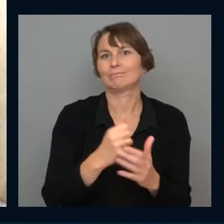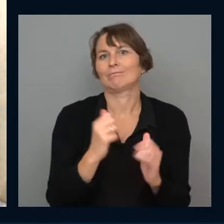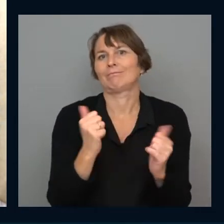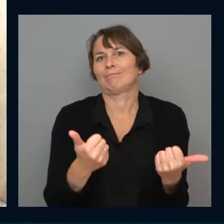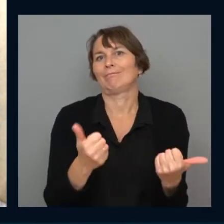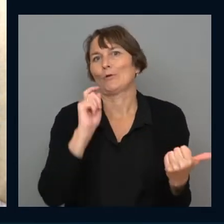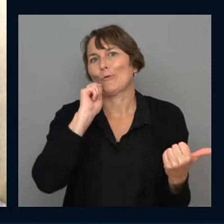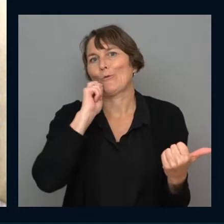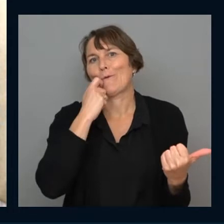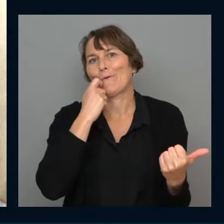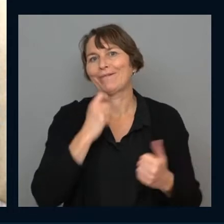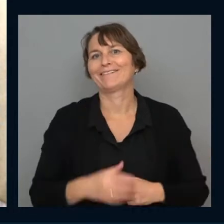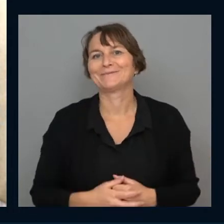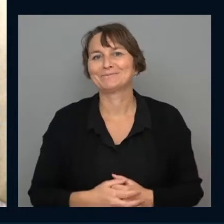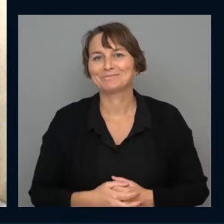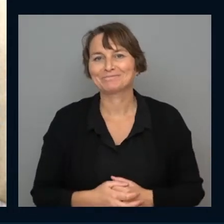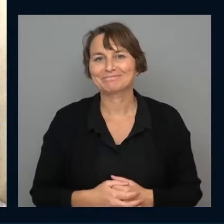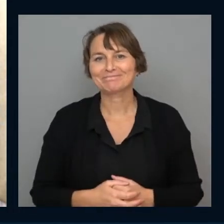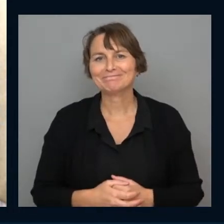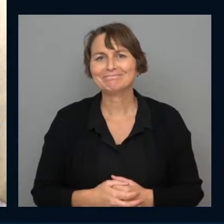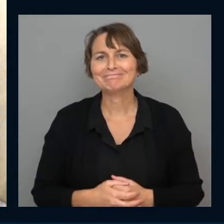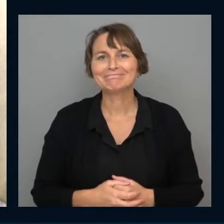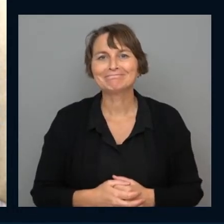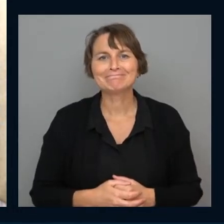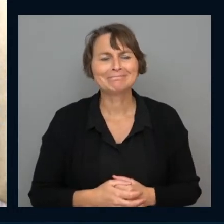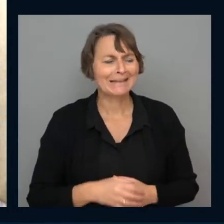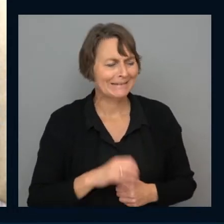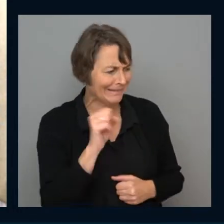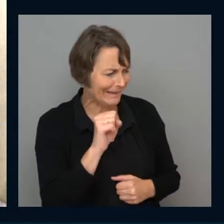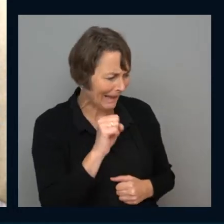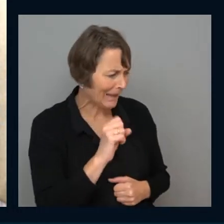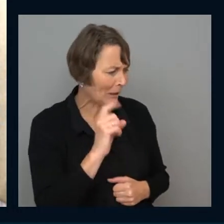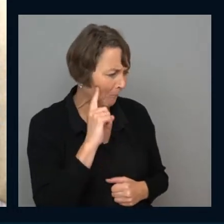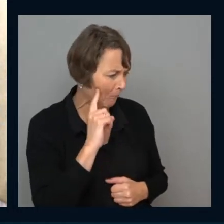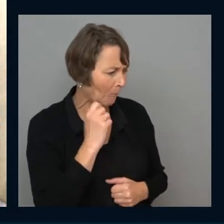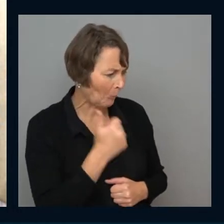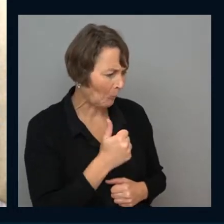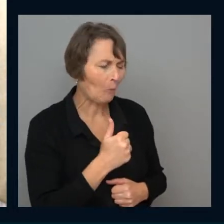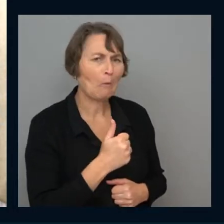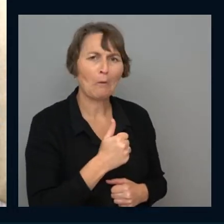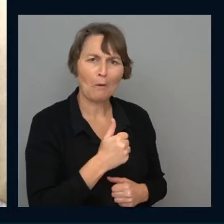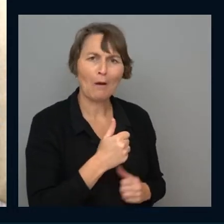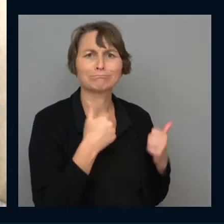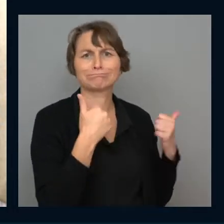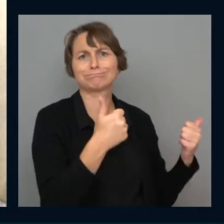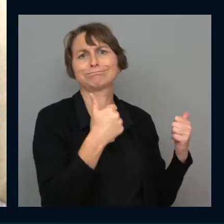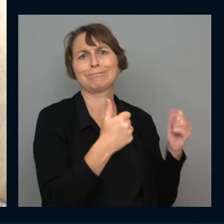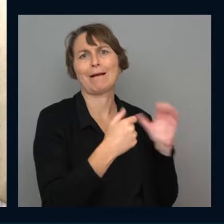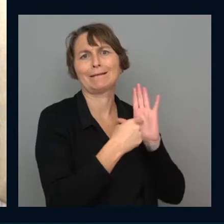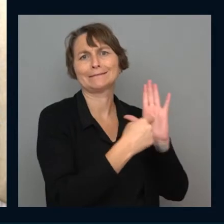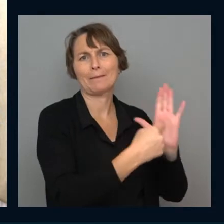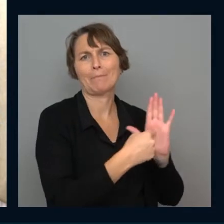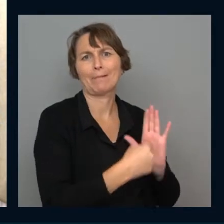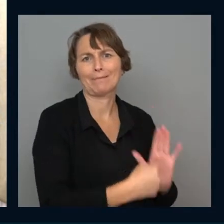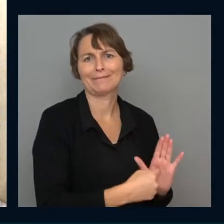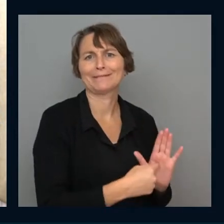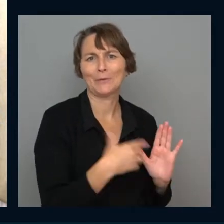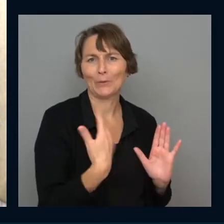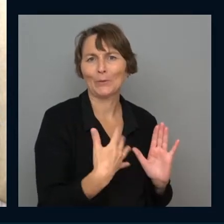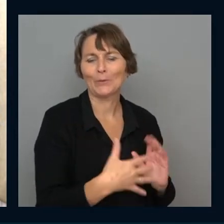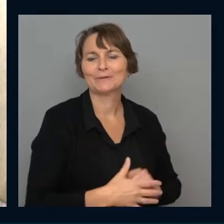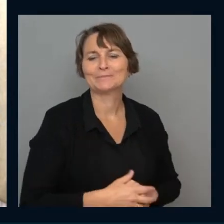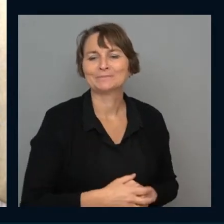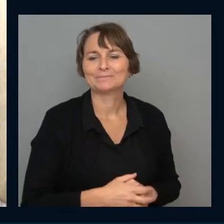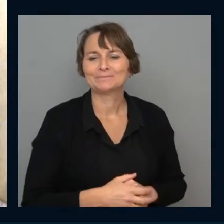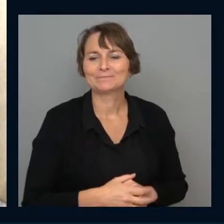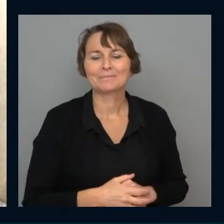Yeah, that sounds really cool. Yeah. Yeah, that's a very nice example. Thanks. It would